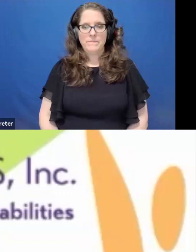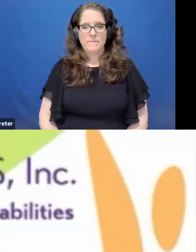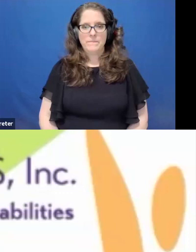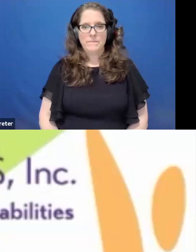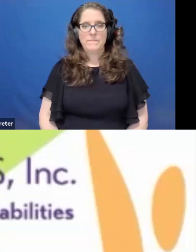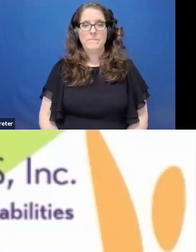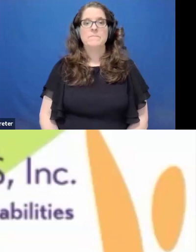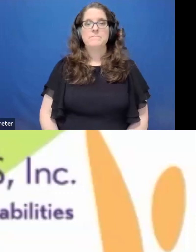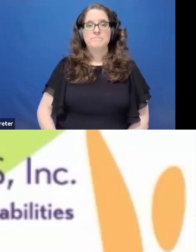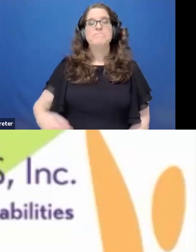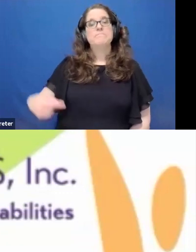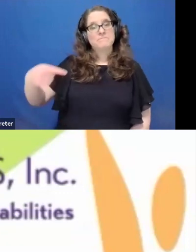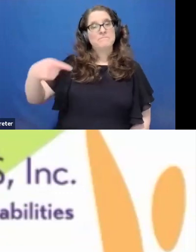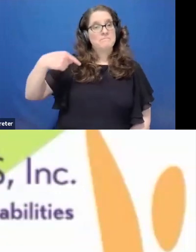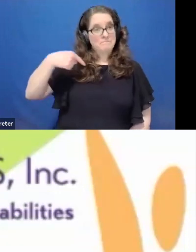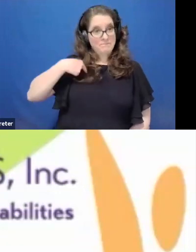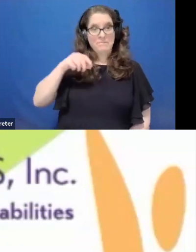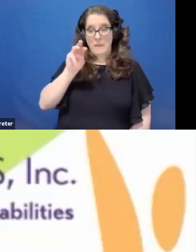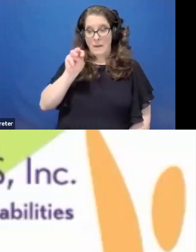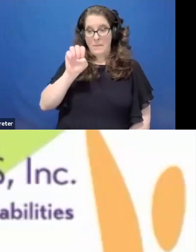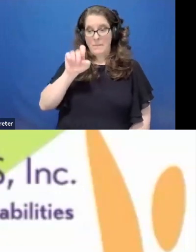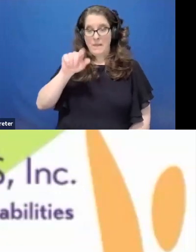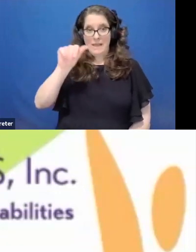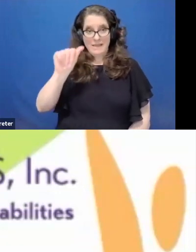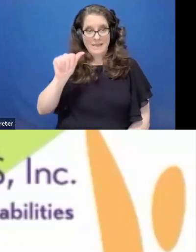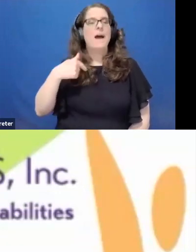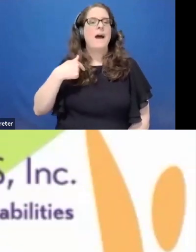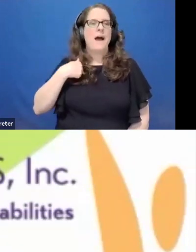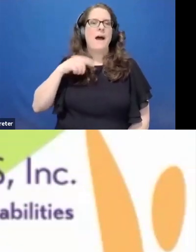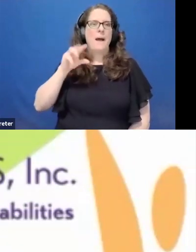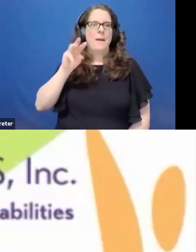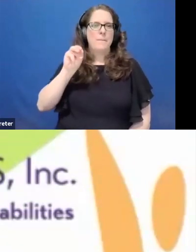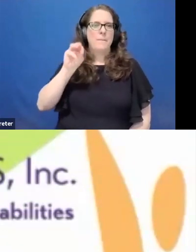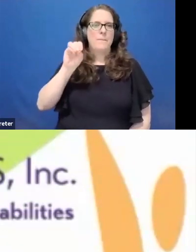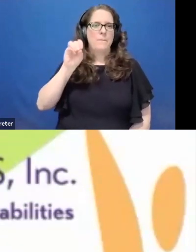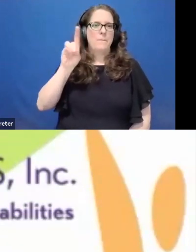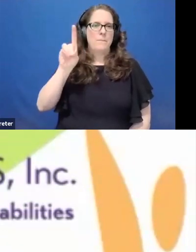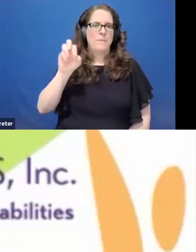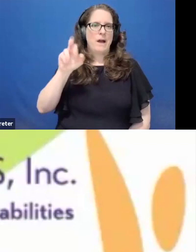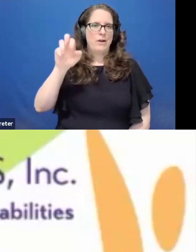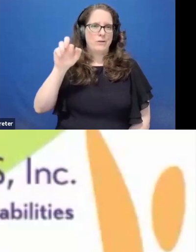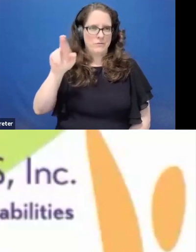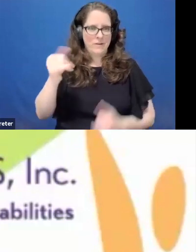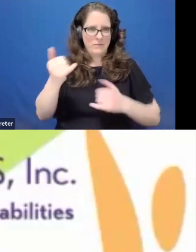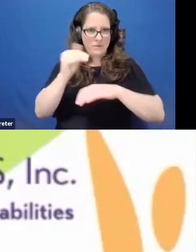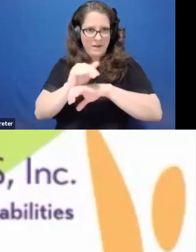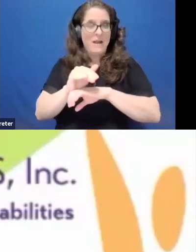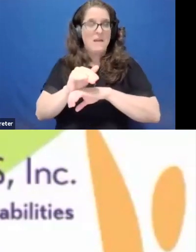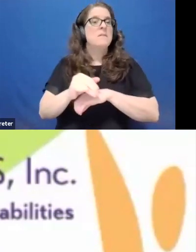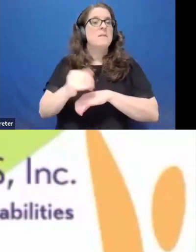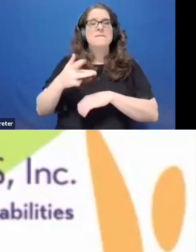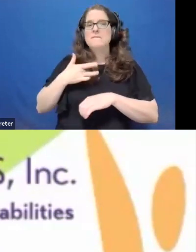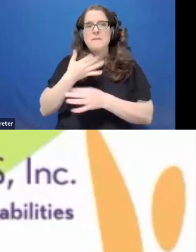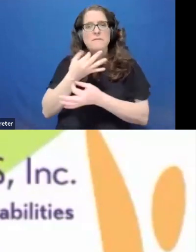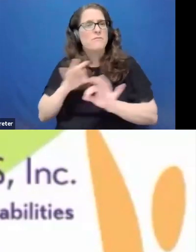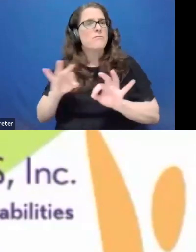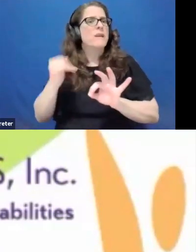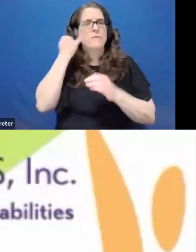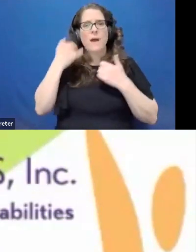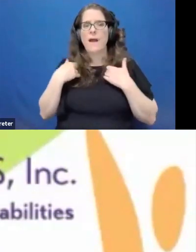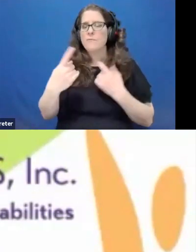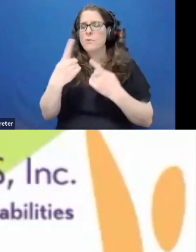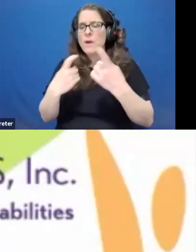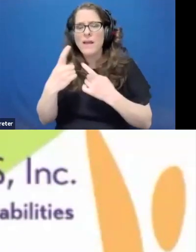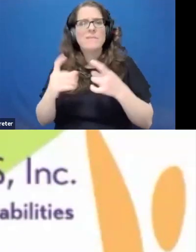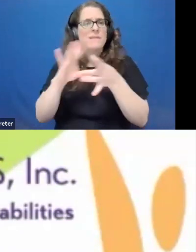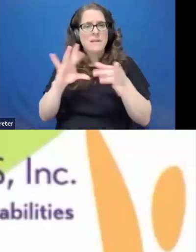I will be your moderator this evening, so please feel free to send any questions or comments in the chat box below. We are